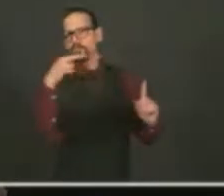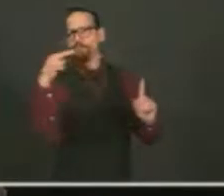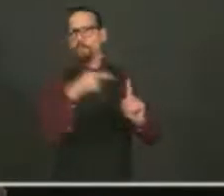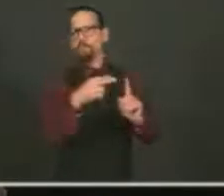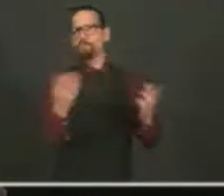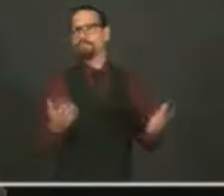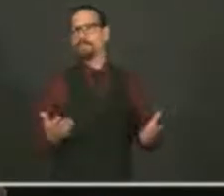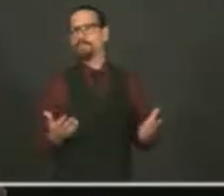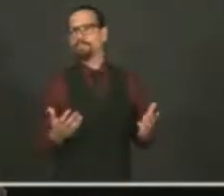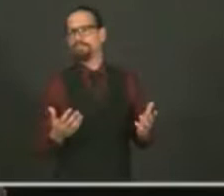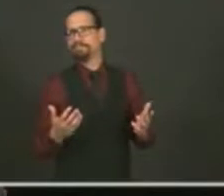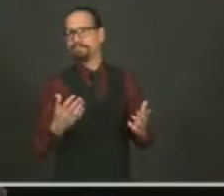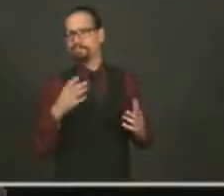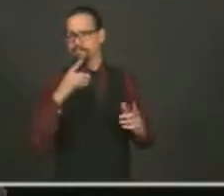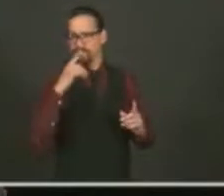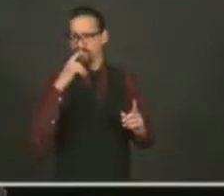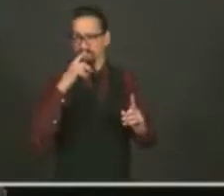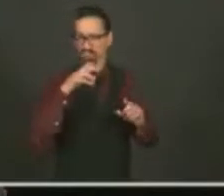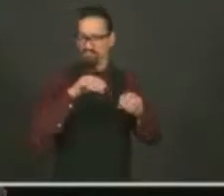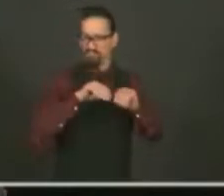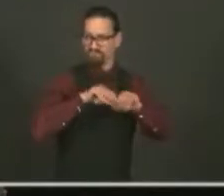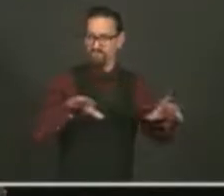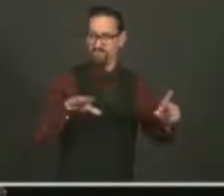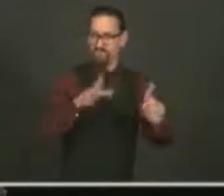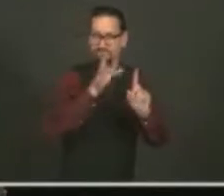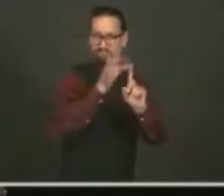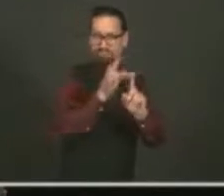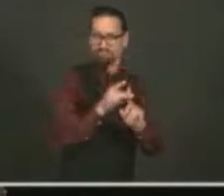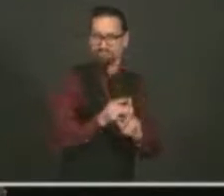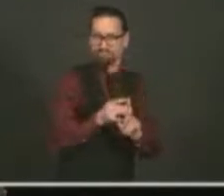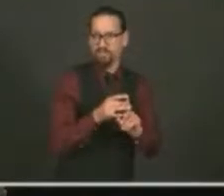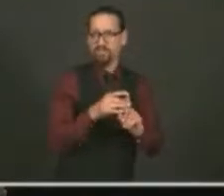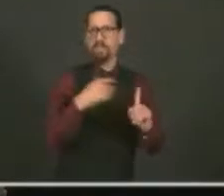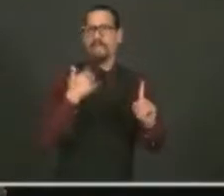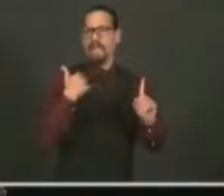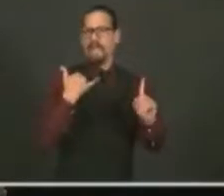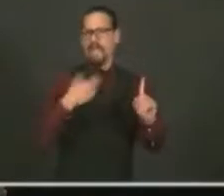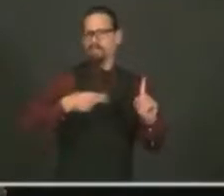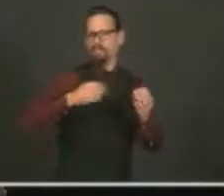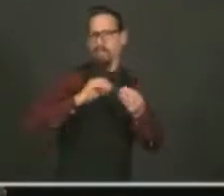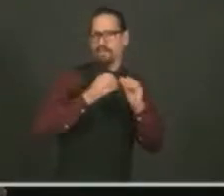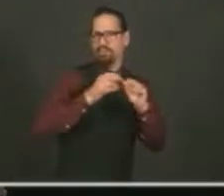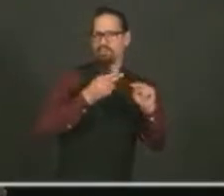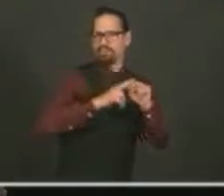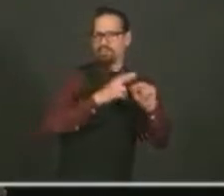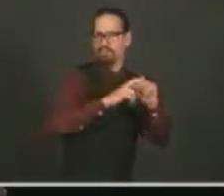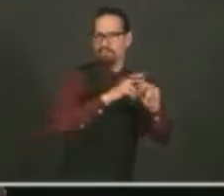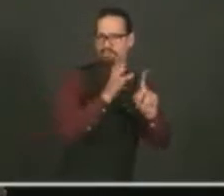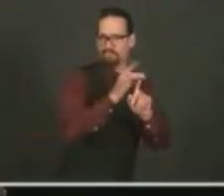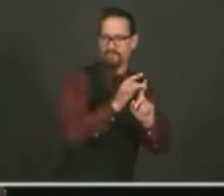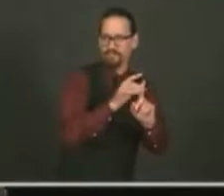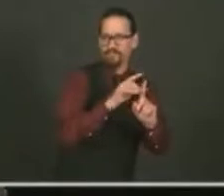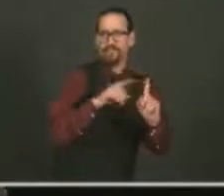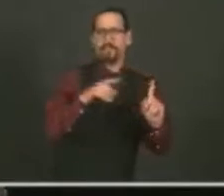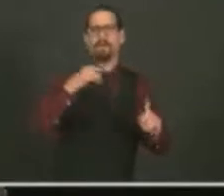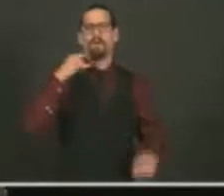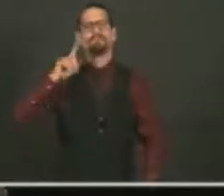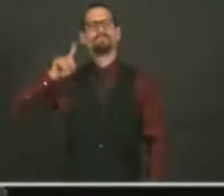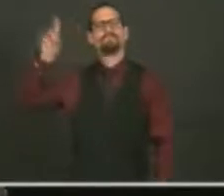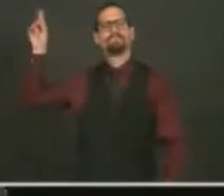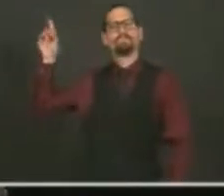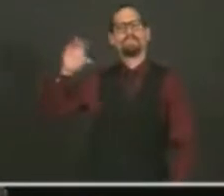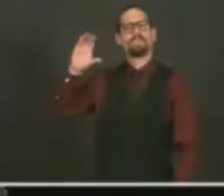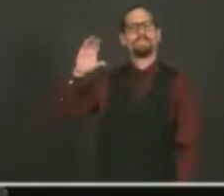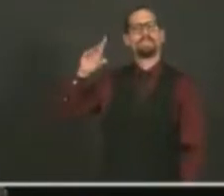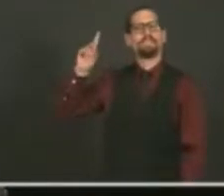make guesses based on positivity of testing and so on. But if the CDC is right and their best guess is that